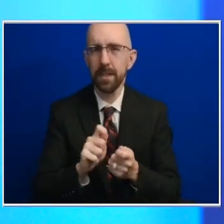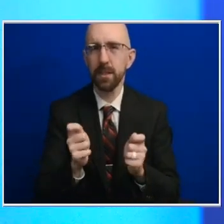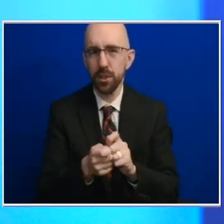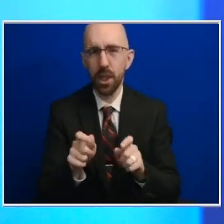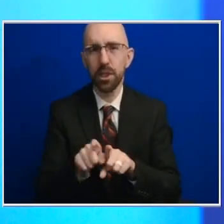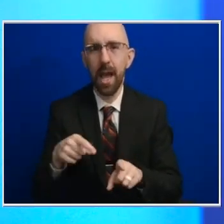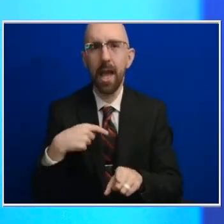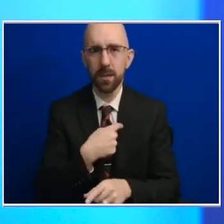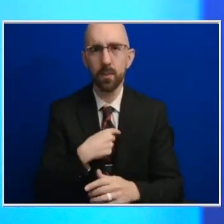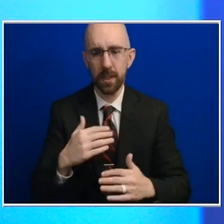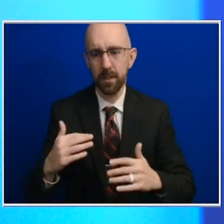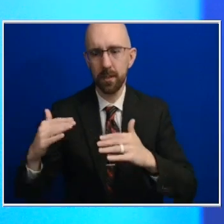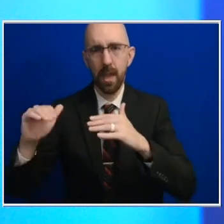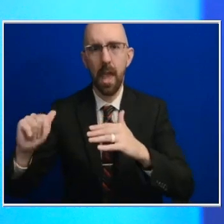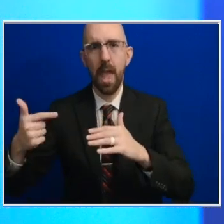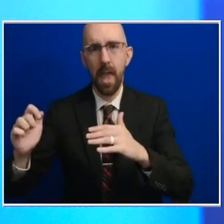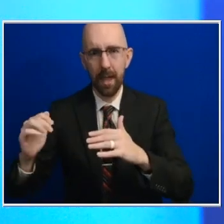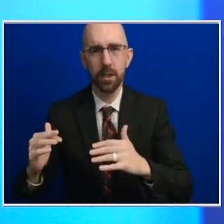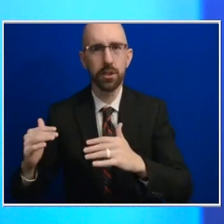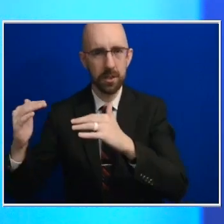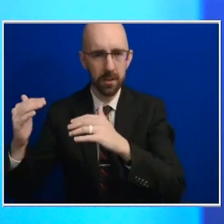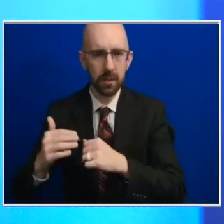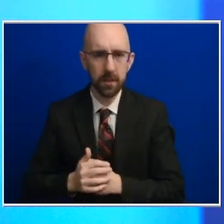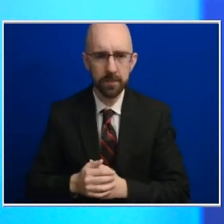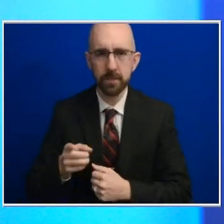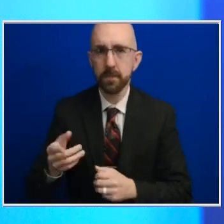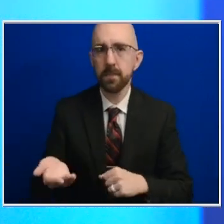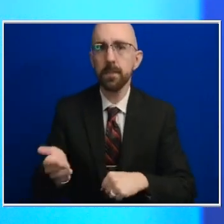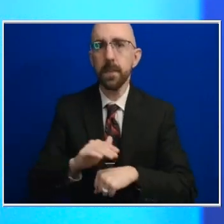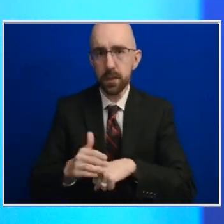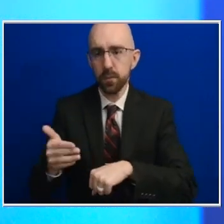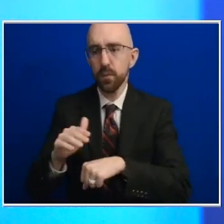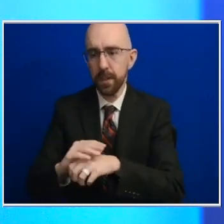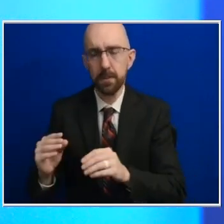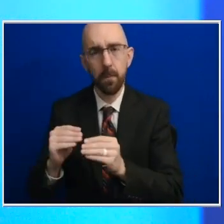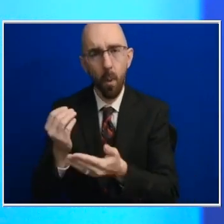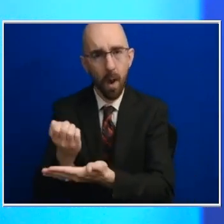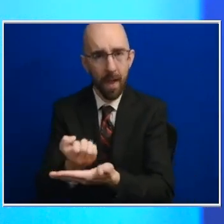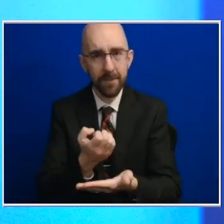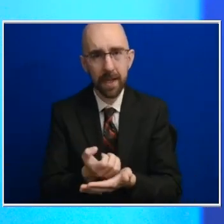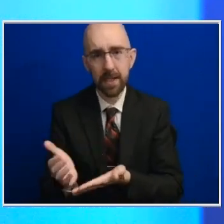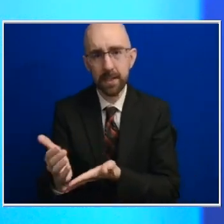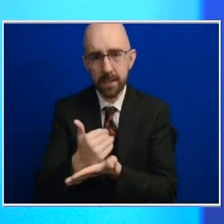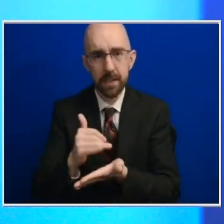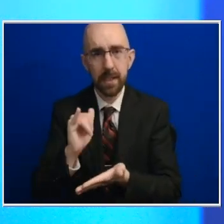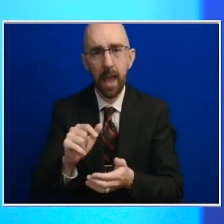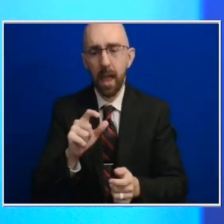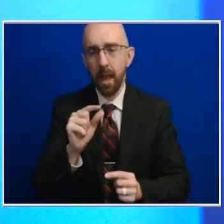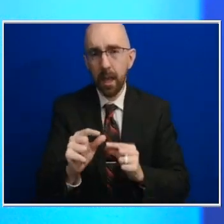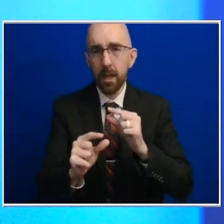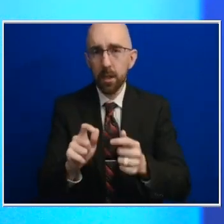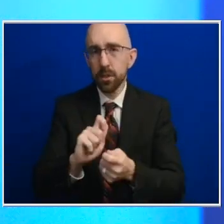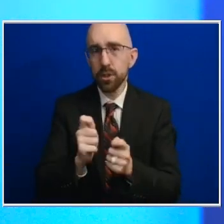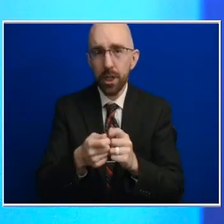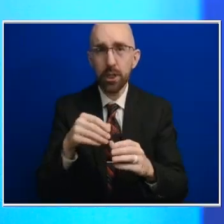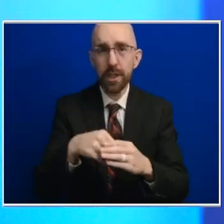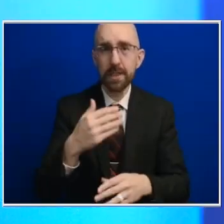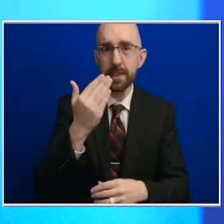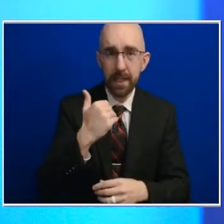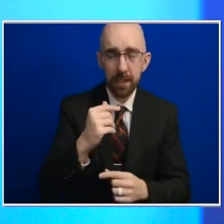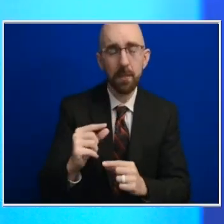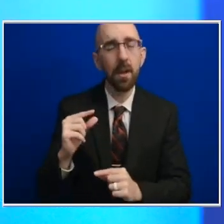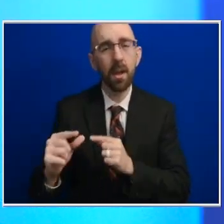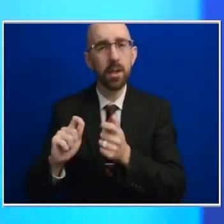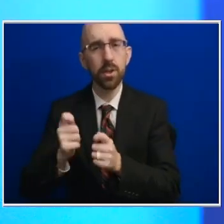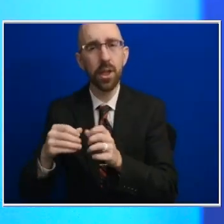older. And there's a lot of, there's increasing evidence now that subtle changes in sleep lead to subtle changes in cognition. We're not talking about